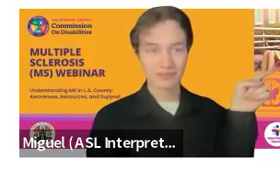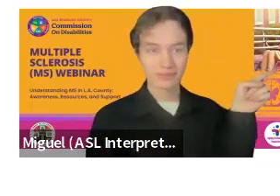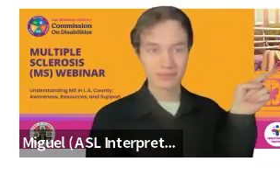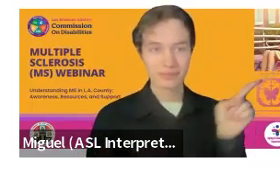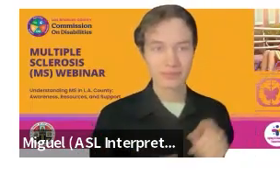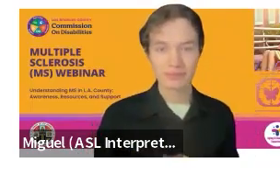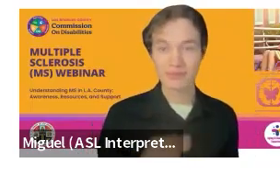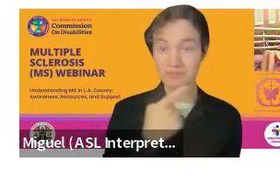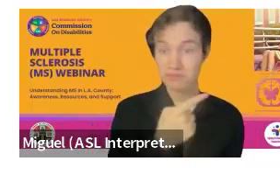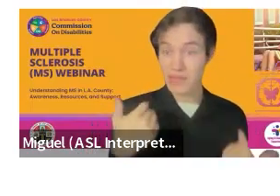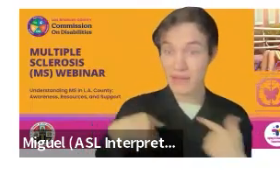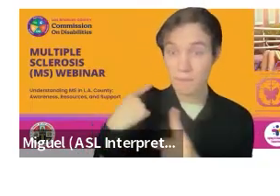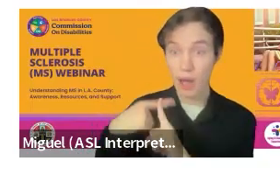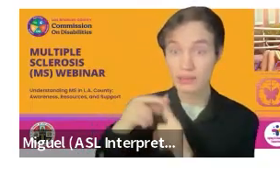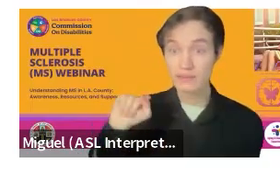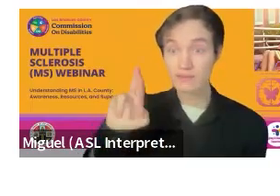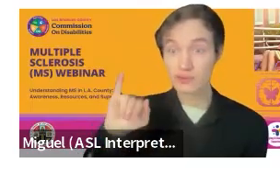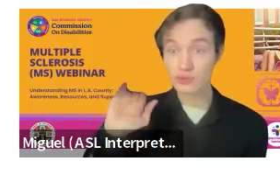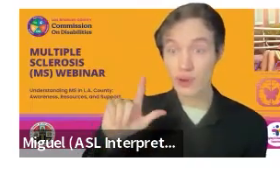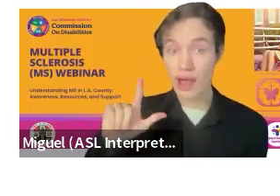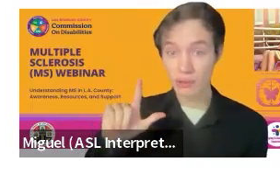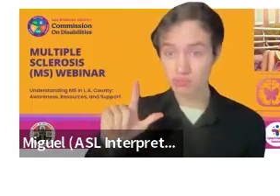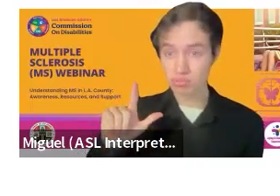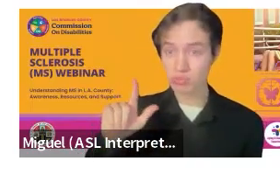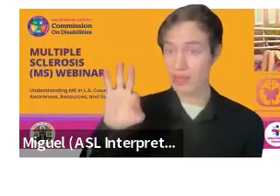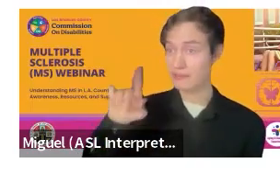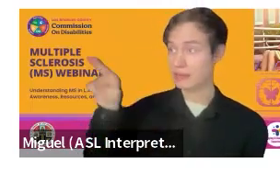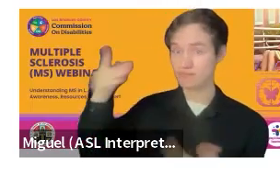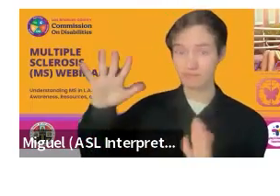positive trial, so I was able to get that FDA approval.